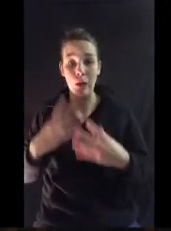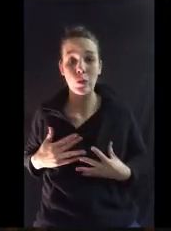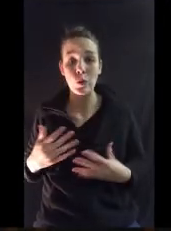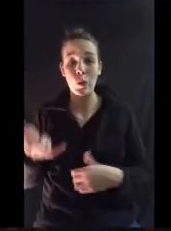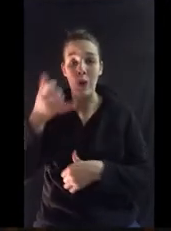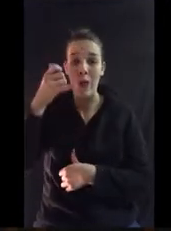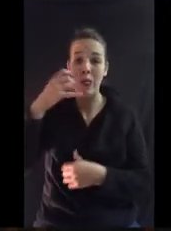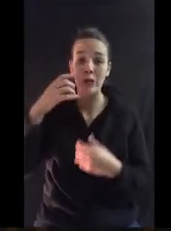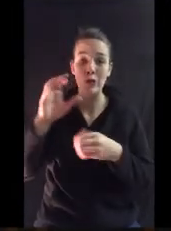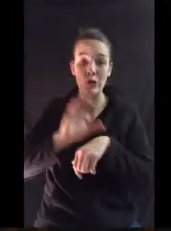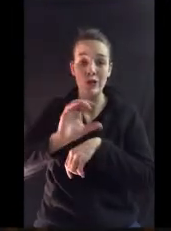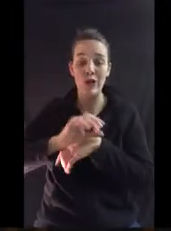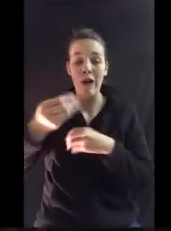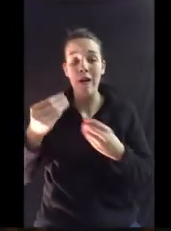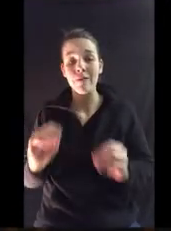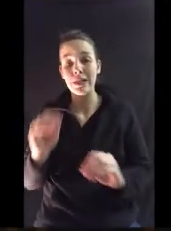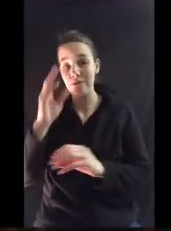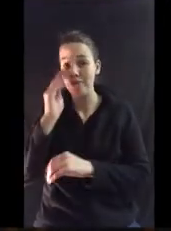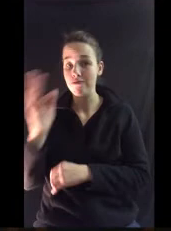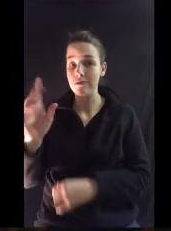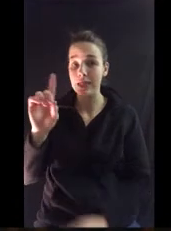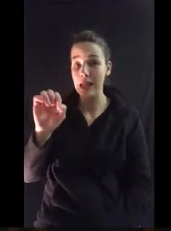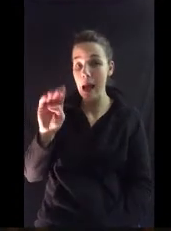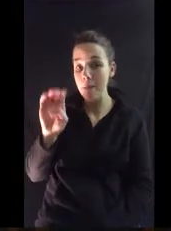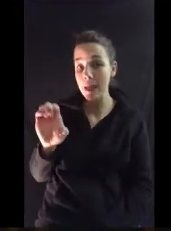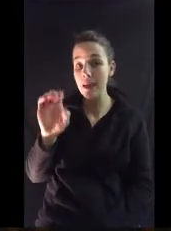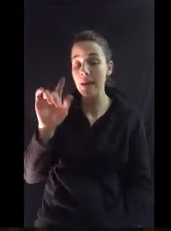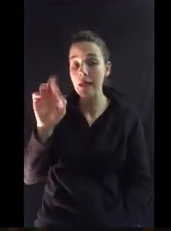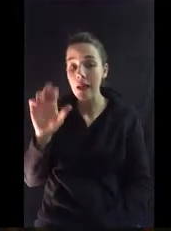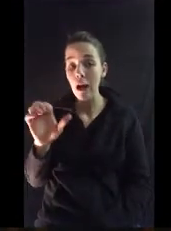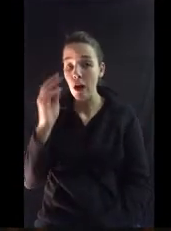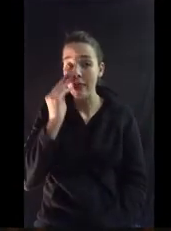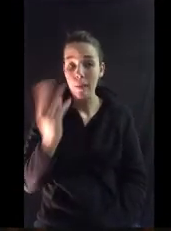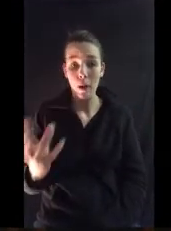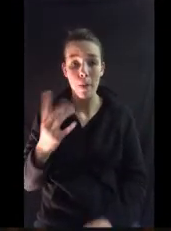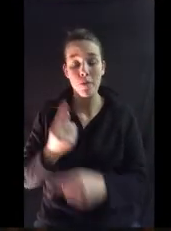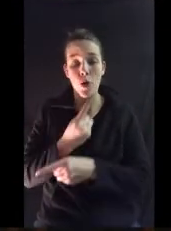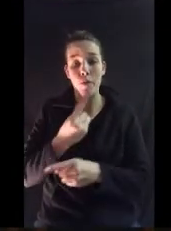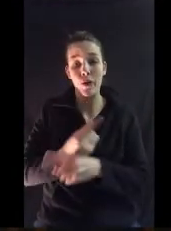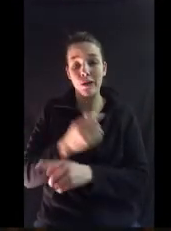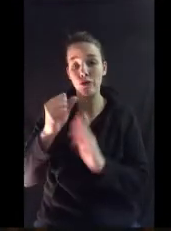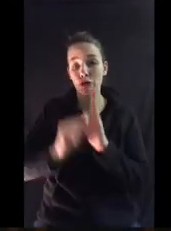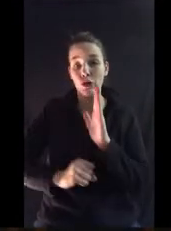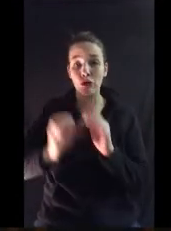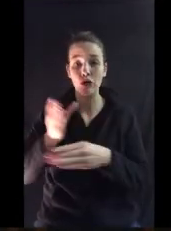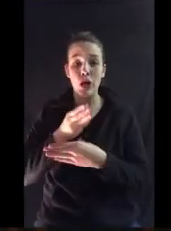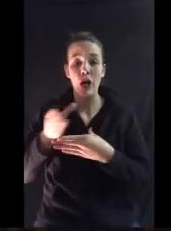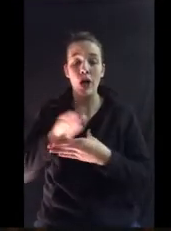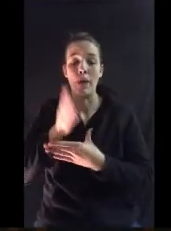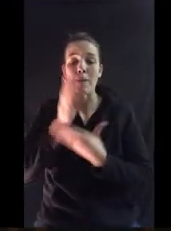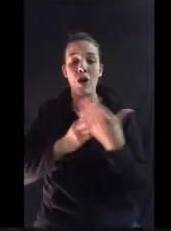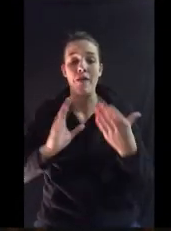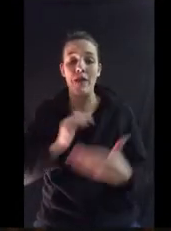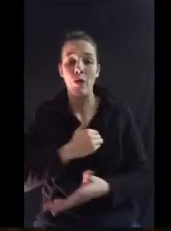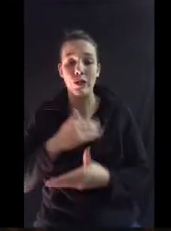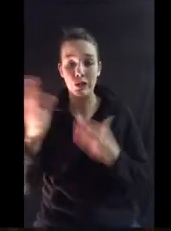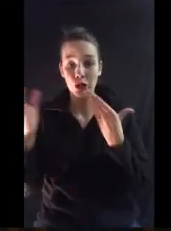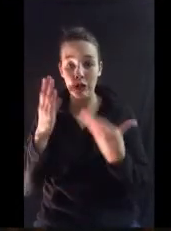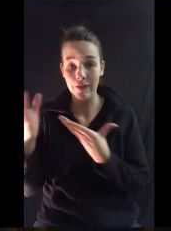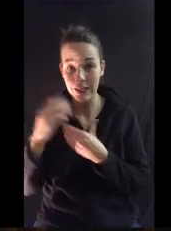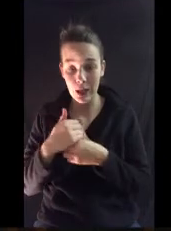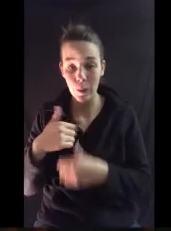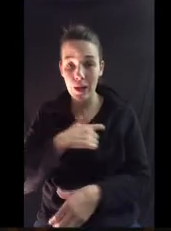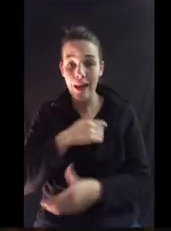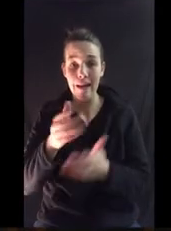to please let us know. Call the church office. Let Debbie or Claire know. We'll get those appropriate scriptures out to you so you can share them as part of